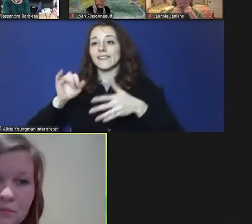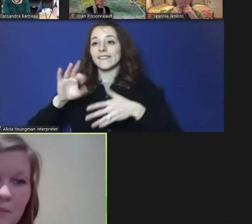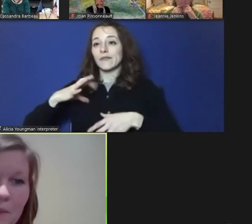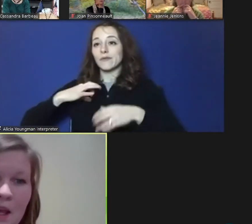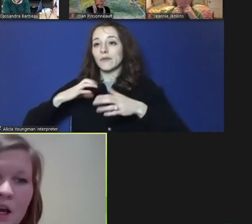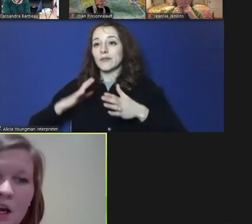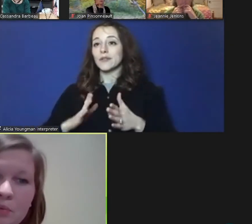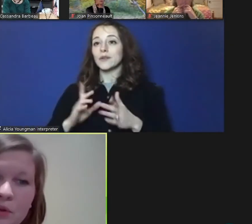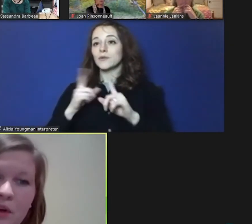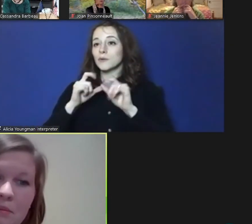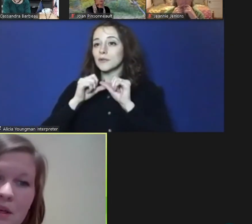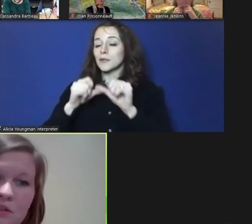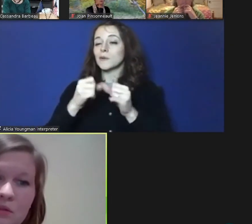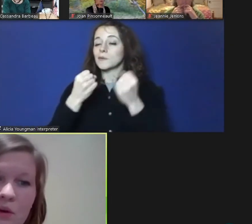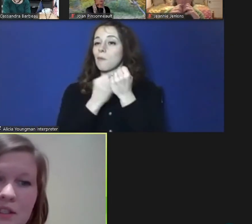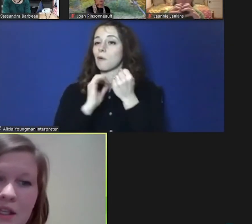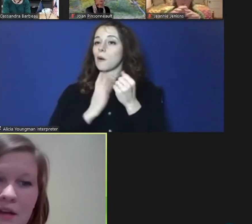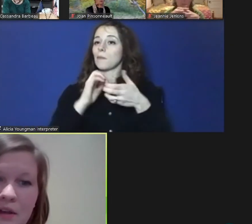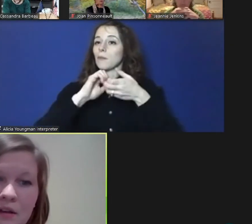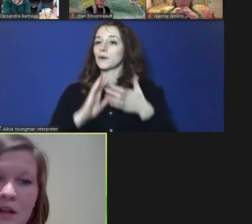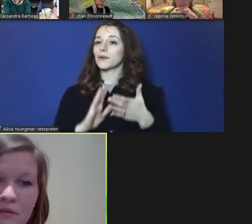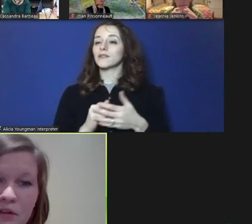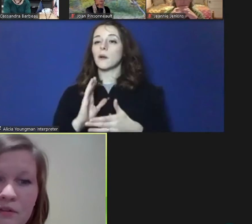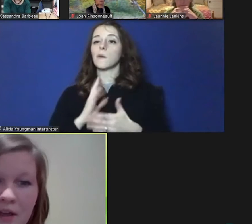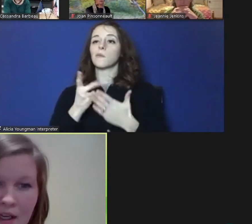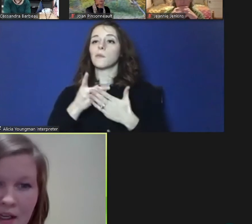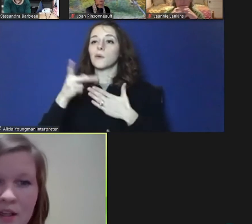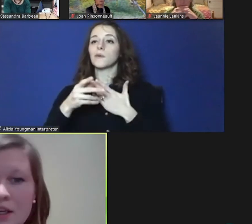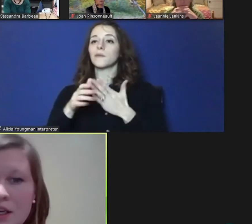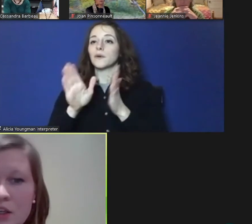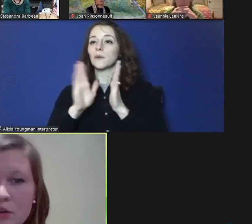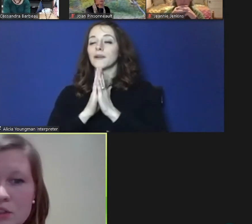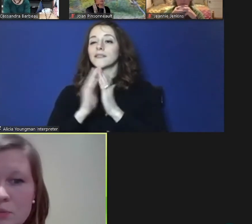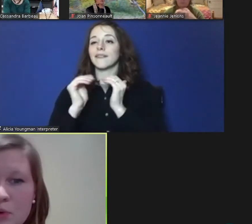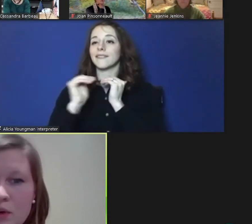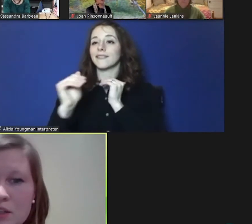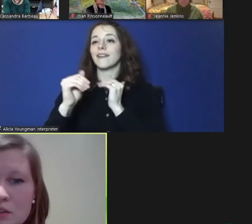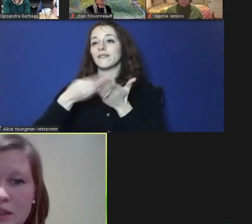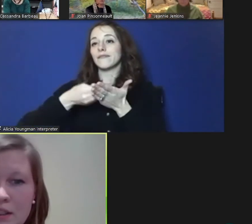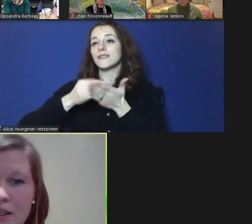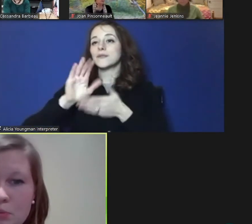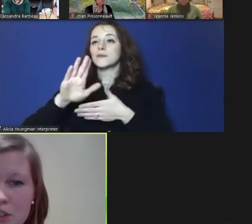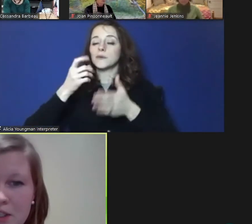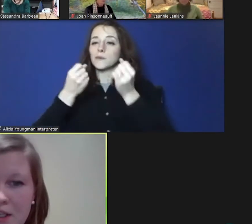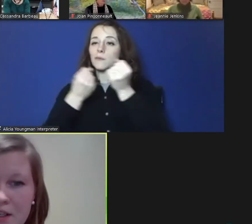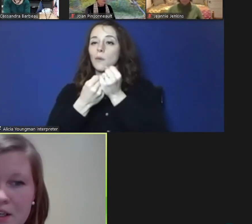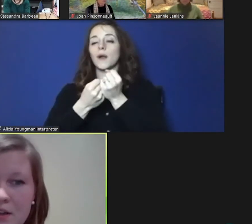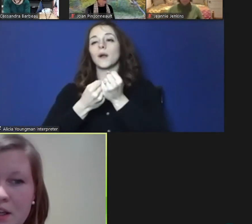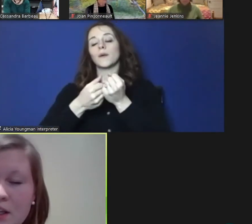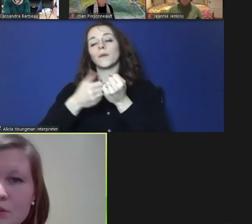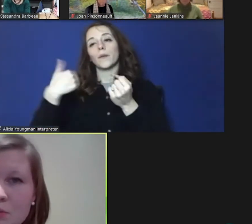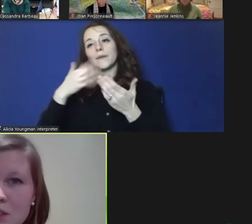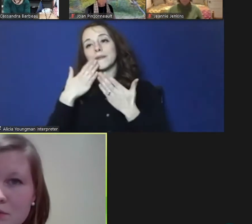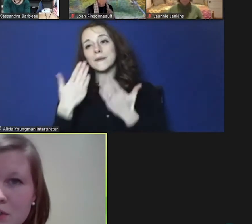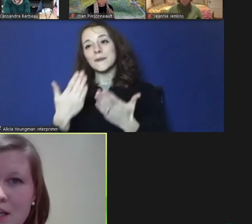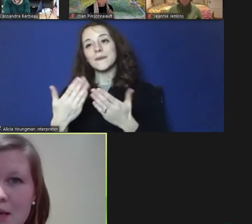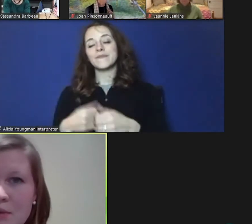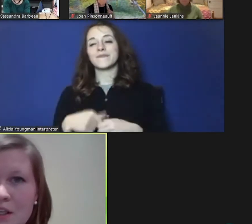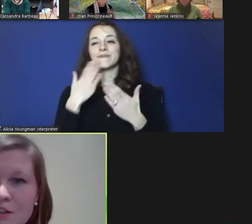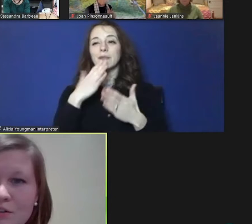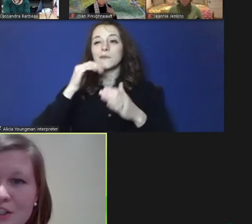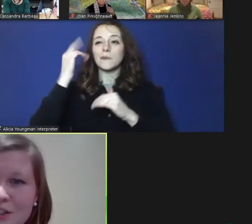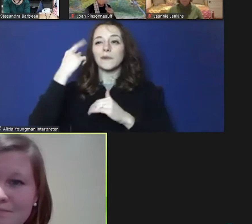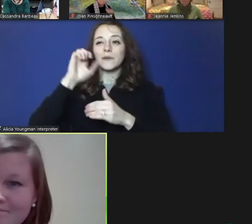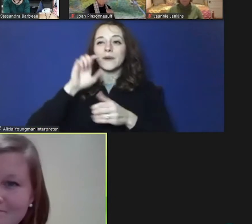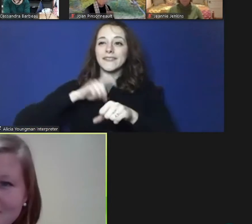COVID-19. Our program is requesting level funding, and your support is greatly appreciated. Thank you so much for your